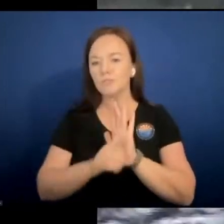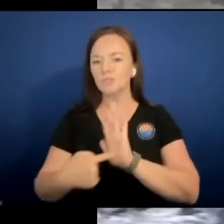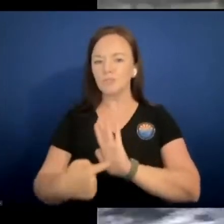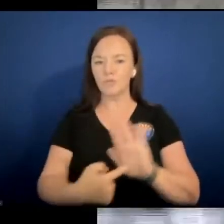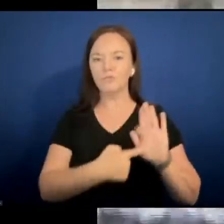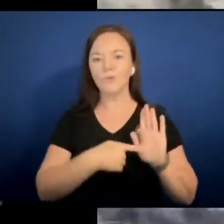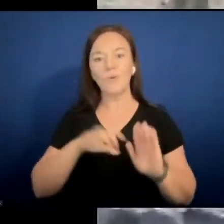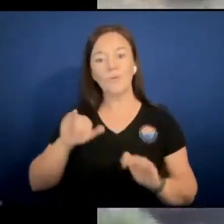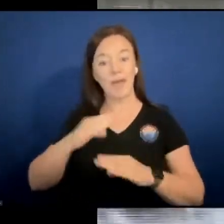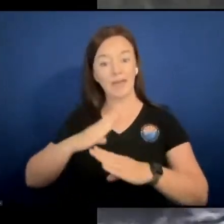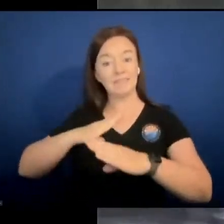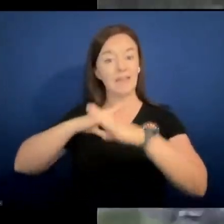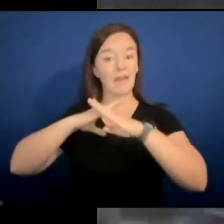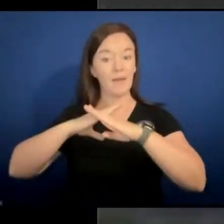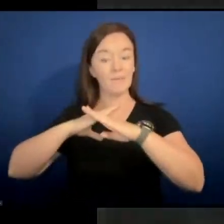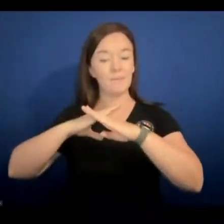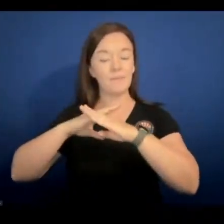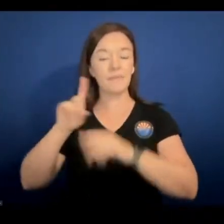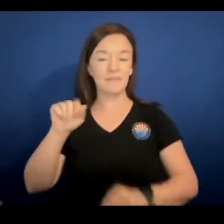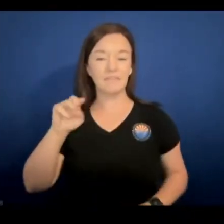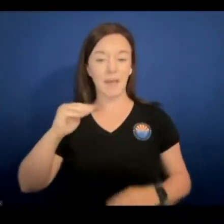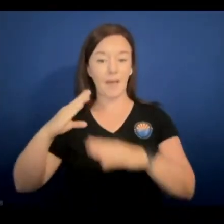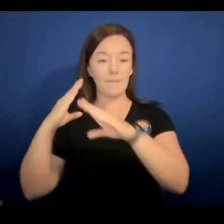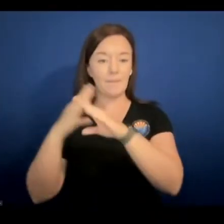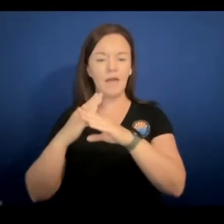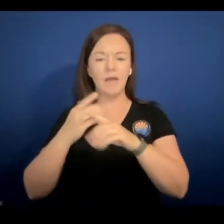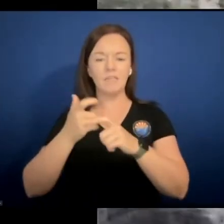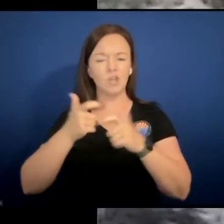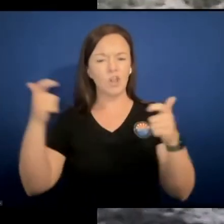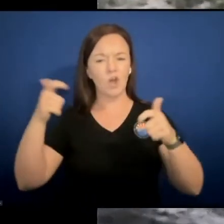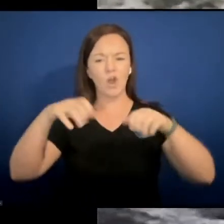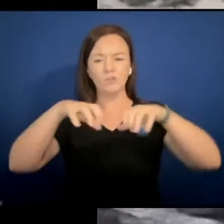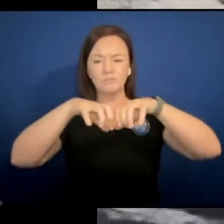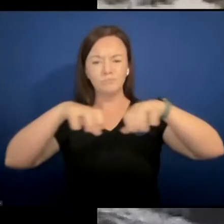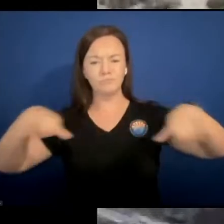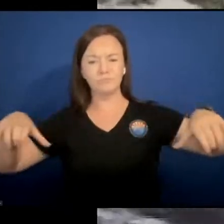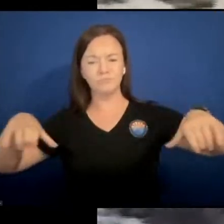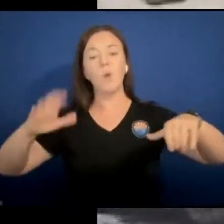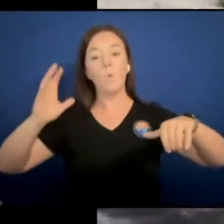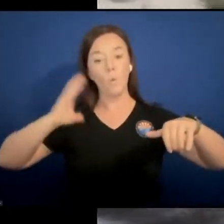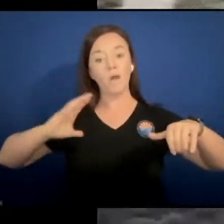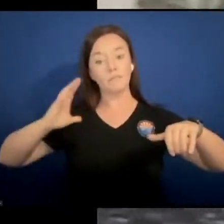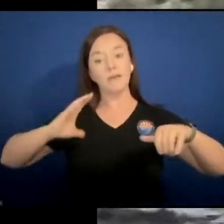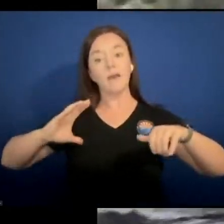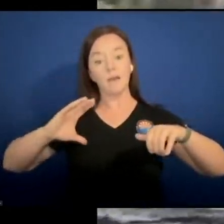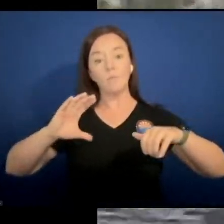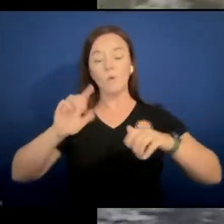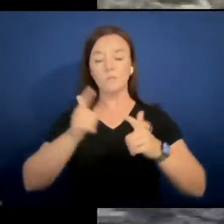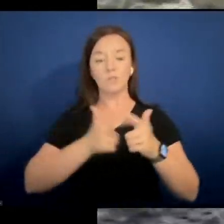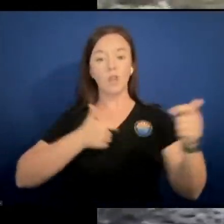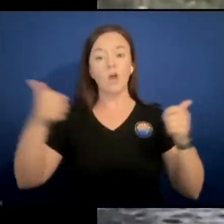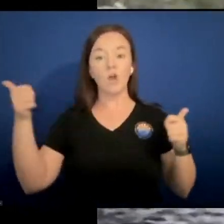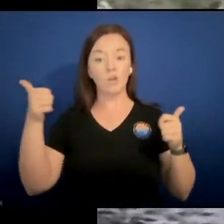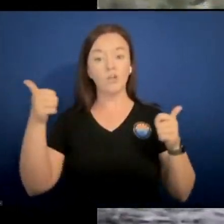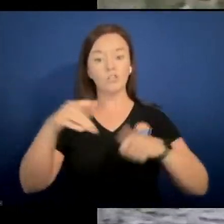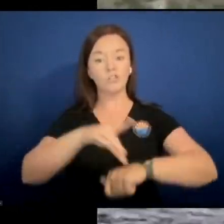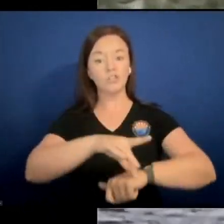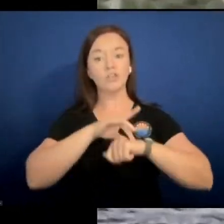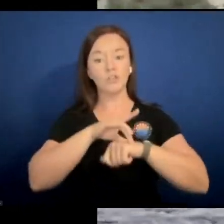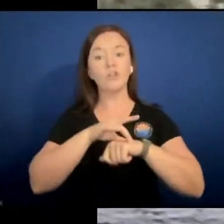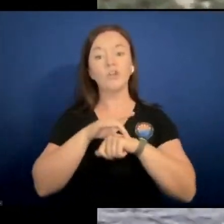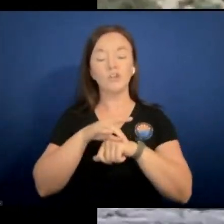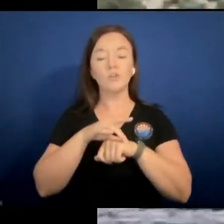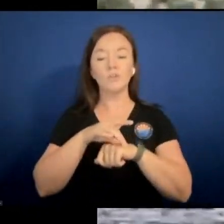Cochiti Dam, which is a very large structure, at one time was the largest structure, earthen filled dam in New